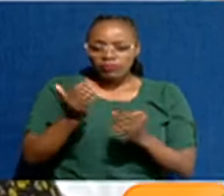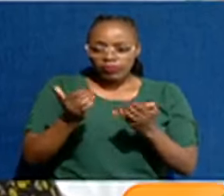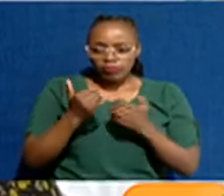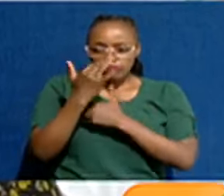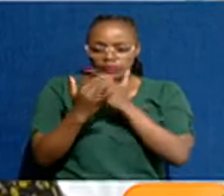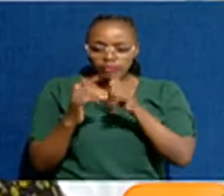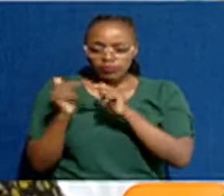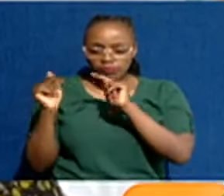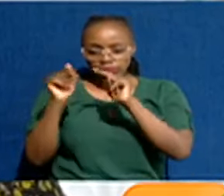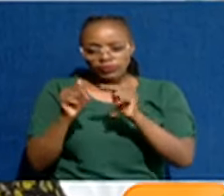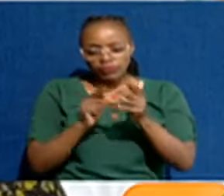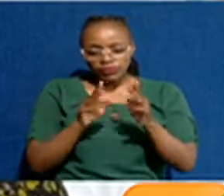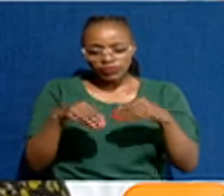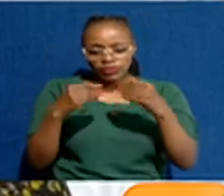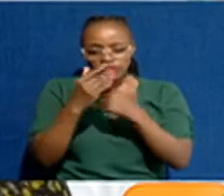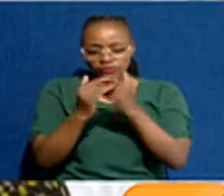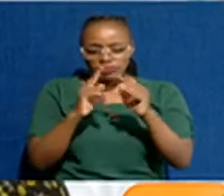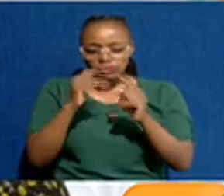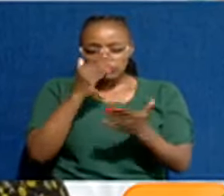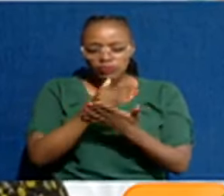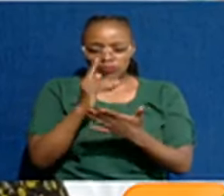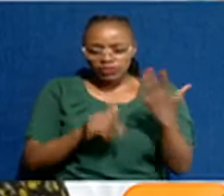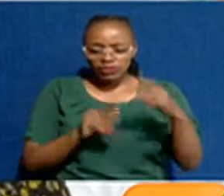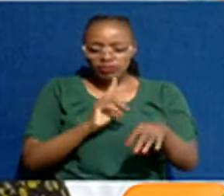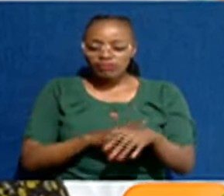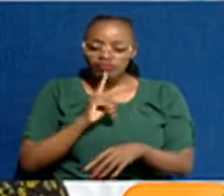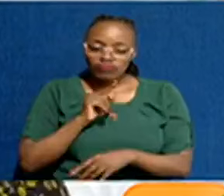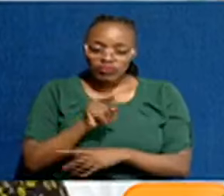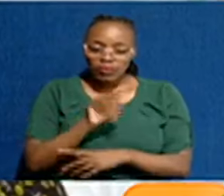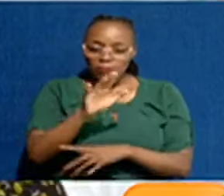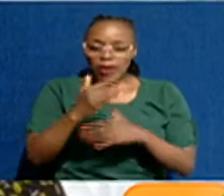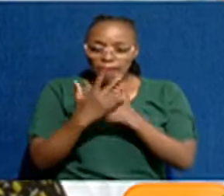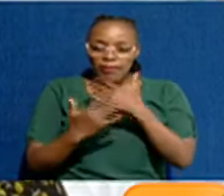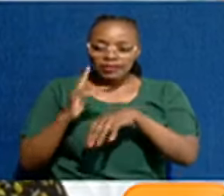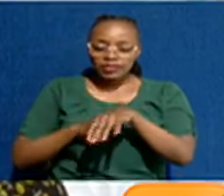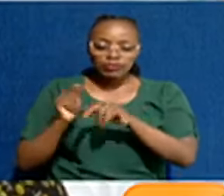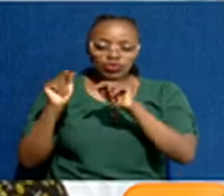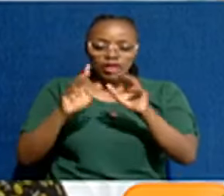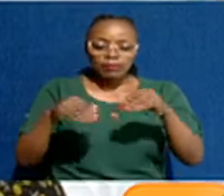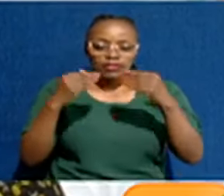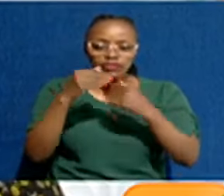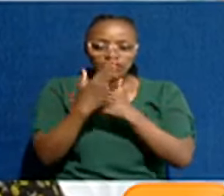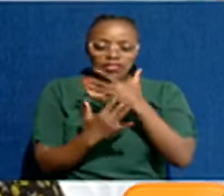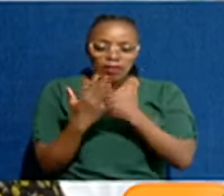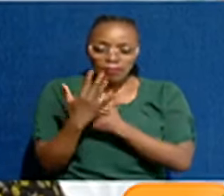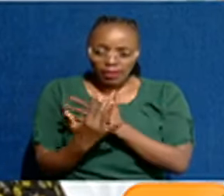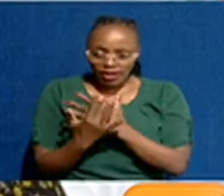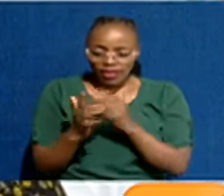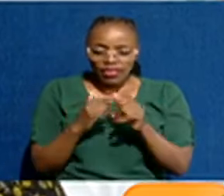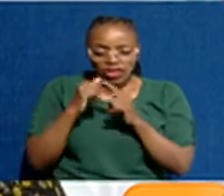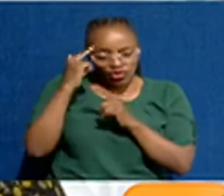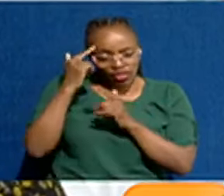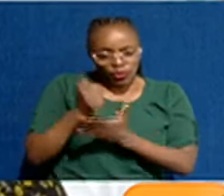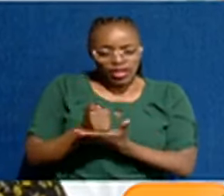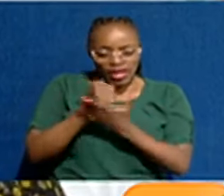nije kutoa. Lakini ule ukweli ni kwamba unaposema hivyo, hiyo damu yako unapokuja kuitoa ati unafikiria ndio inasaidia